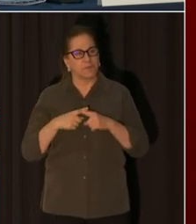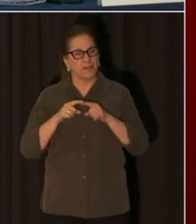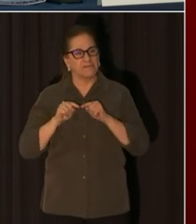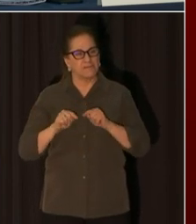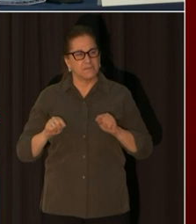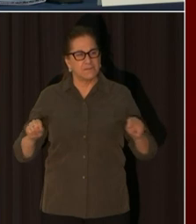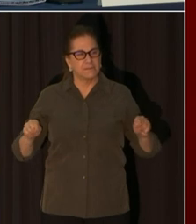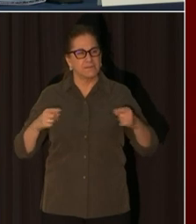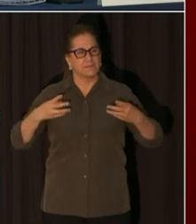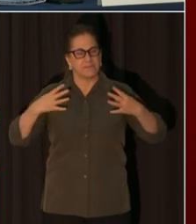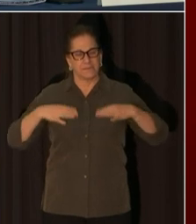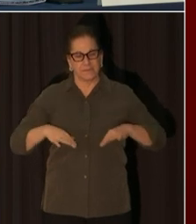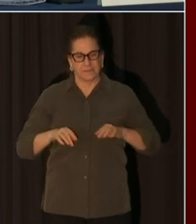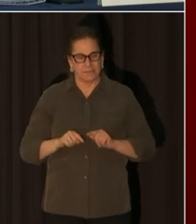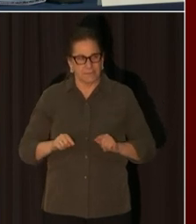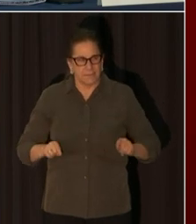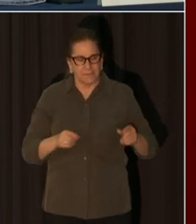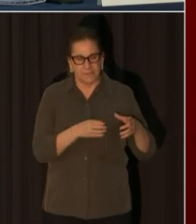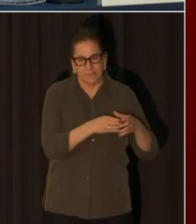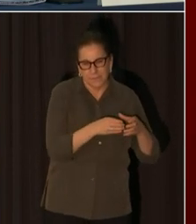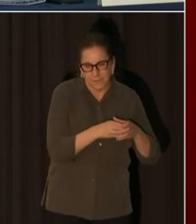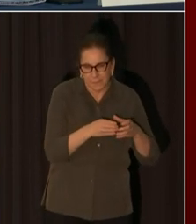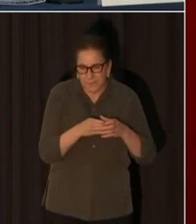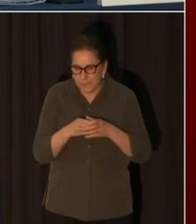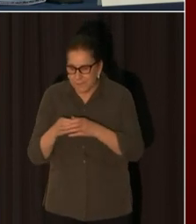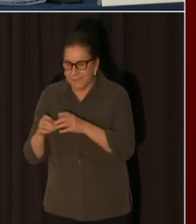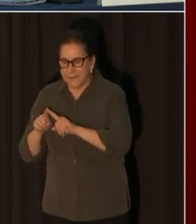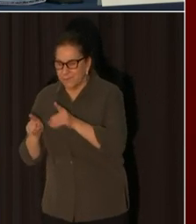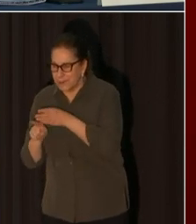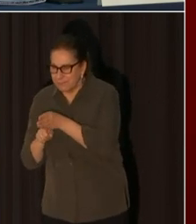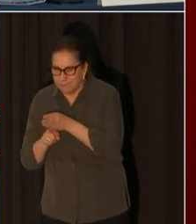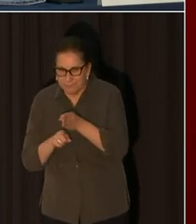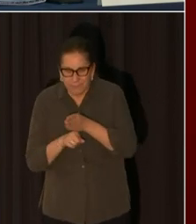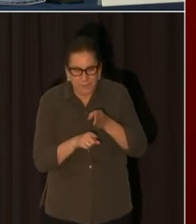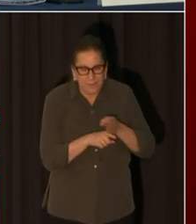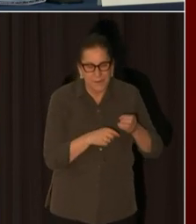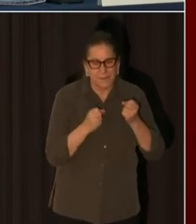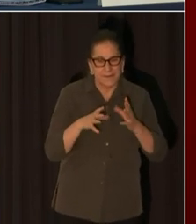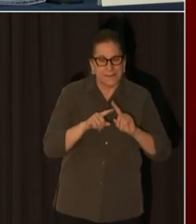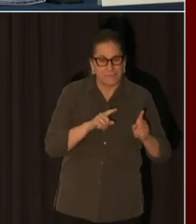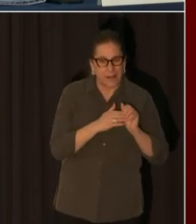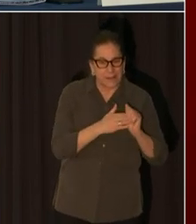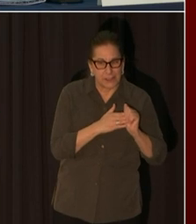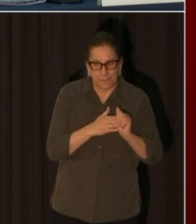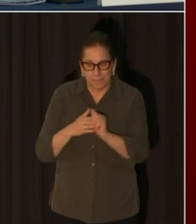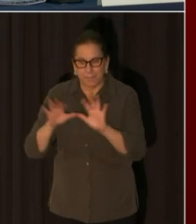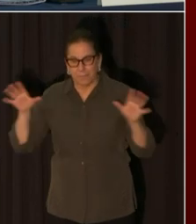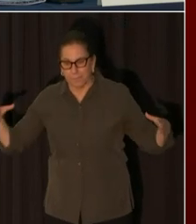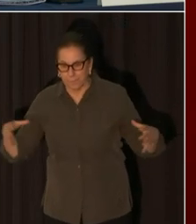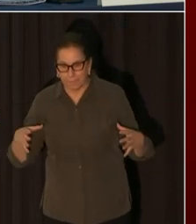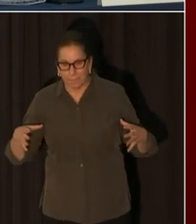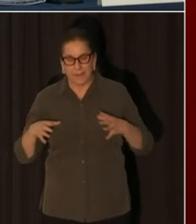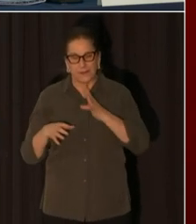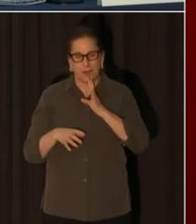by industry, sector by sector, provide guidance for how to reopen. All of that is listed on our website,